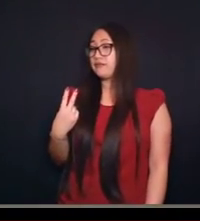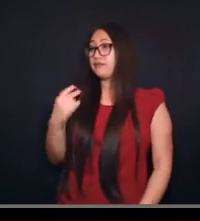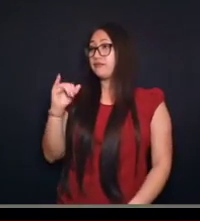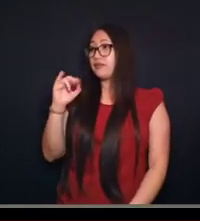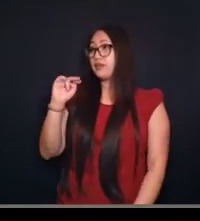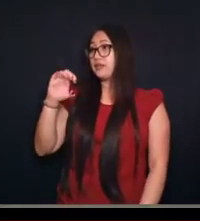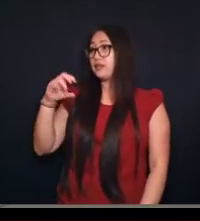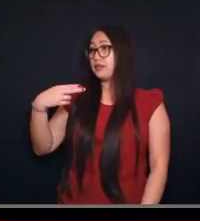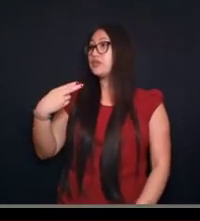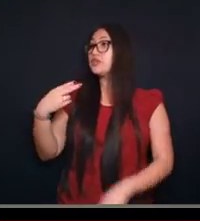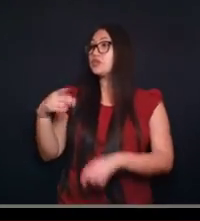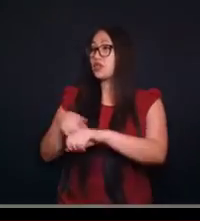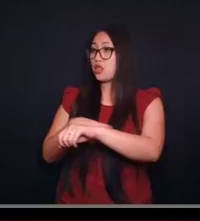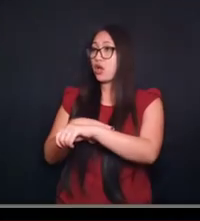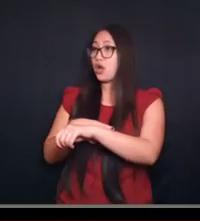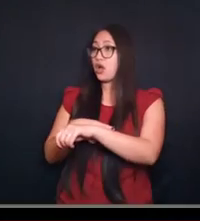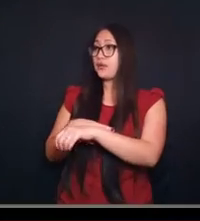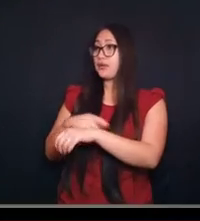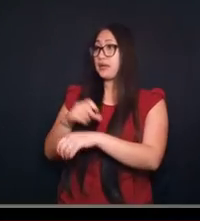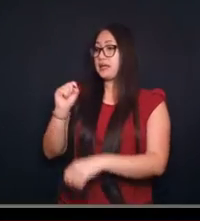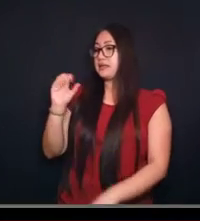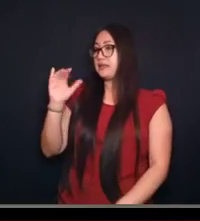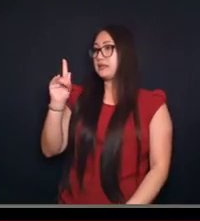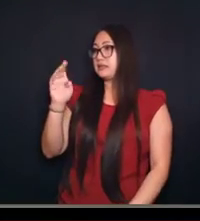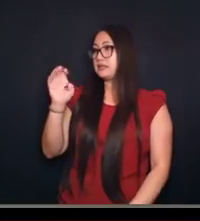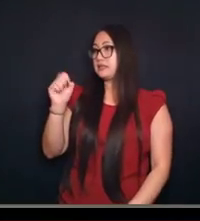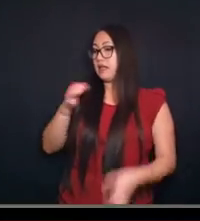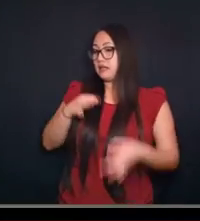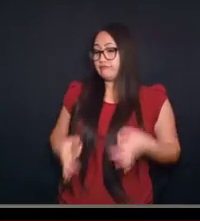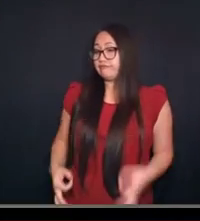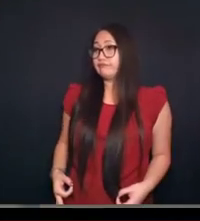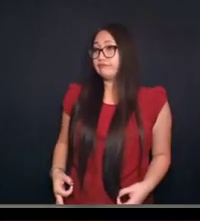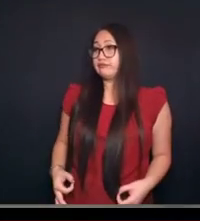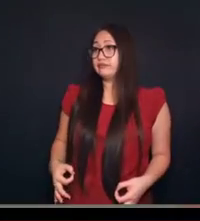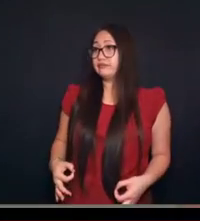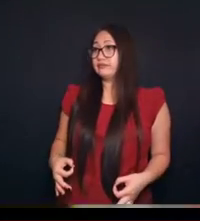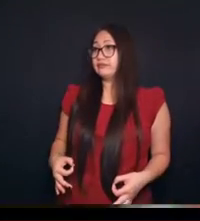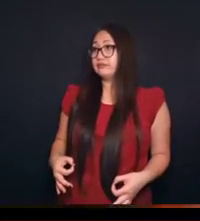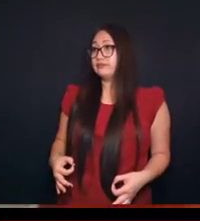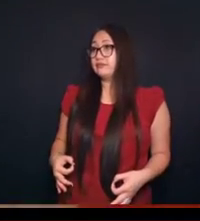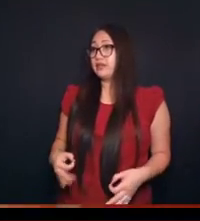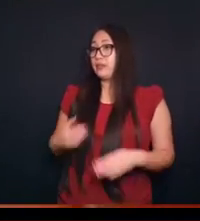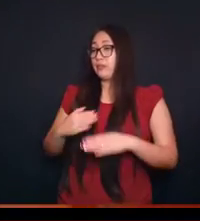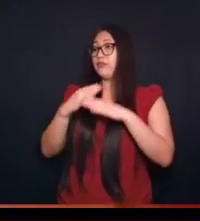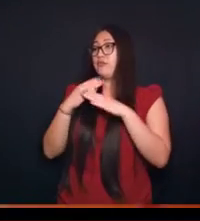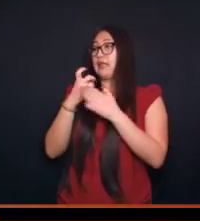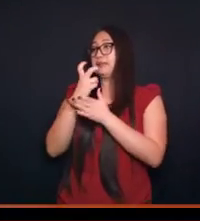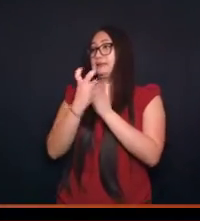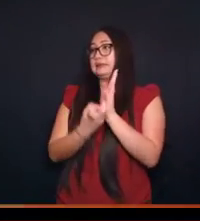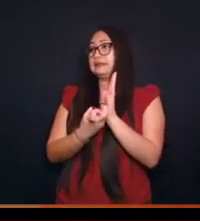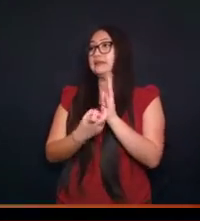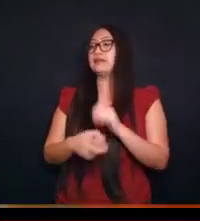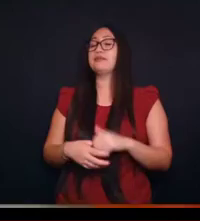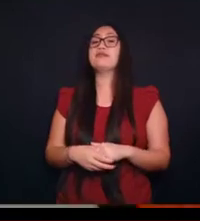that would keep them from heavy sinking. Okay, so that's paragraph 4.